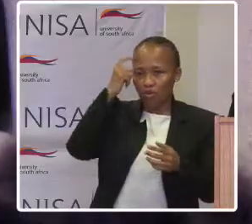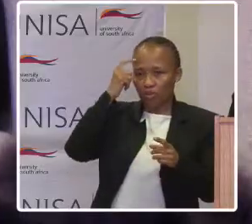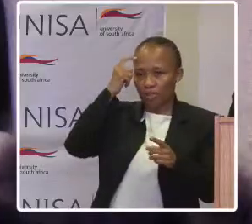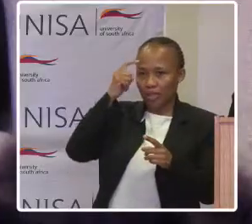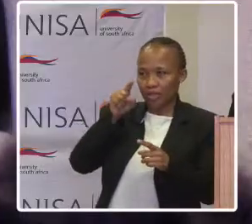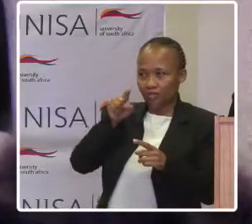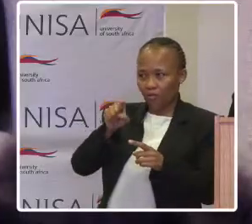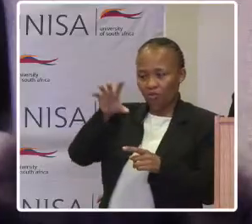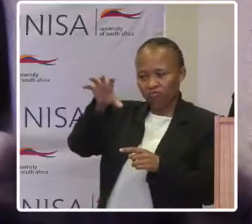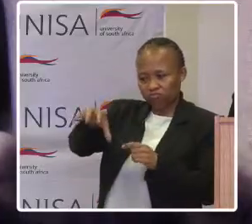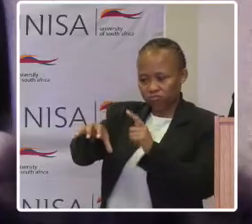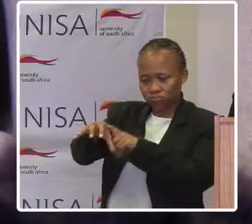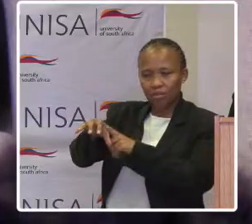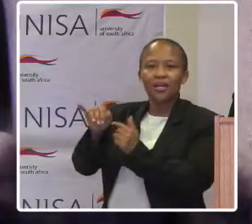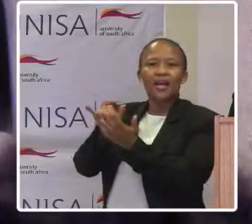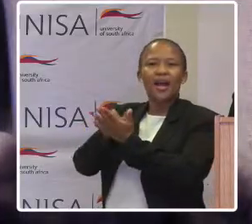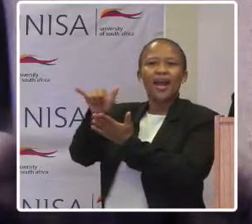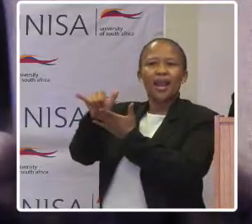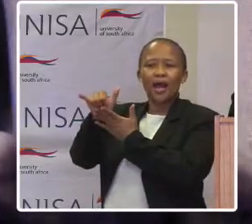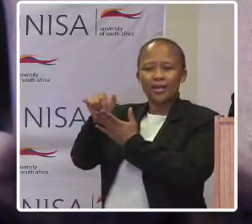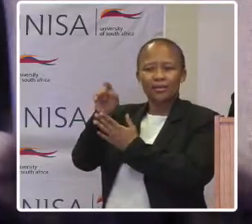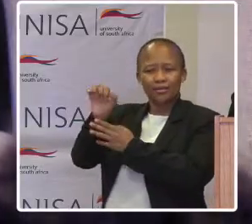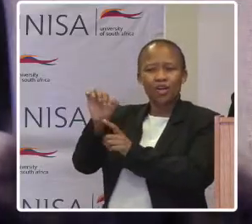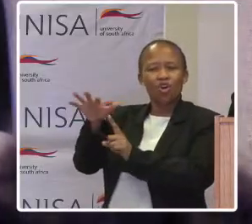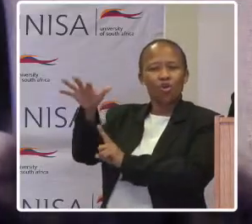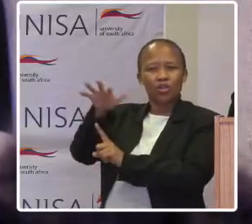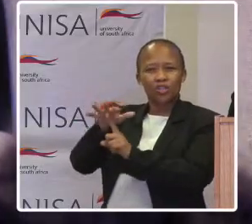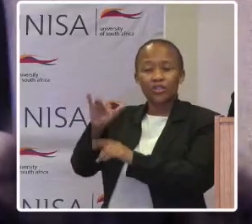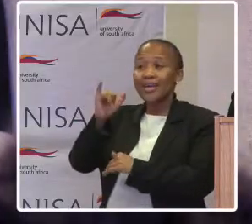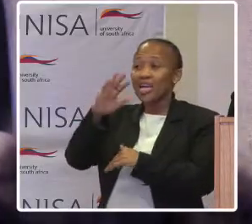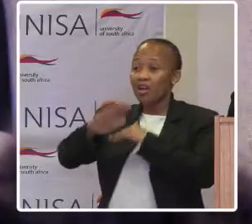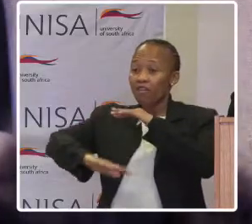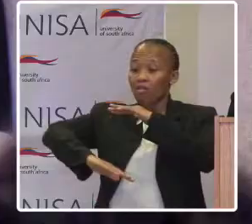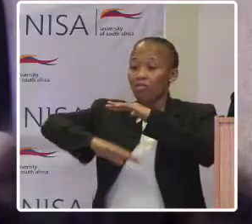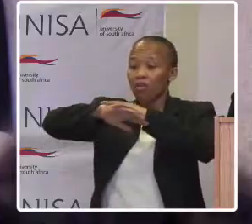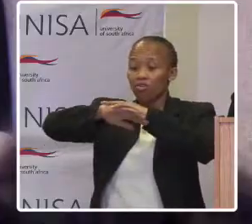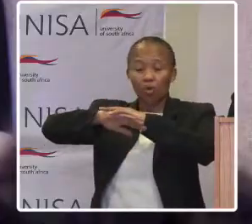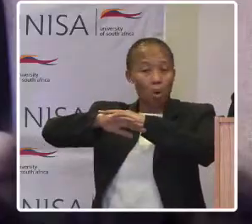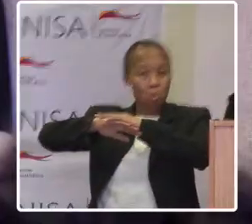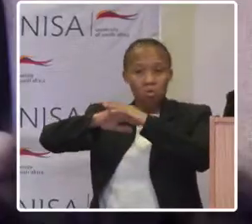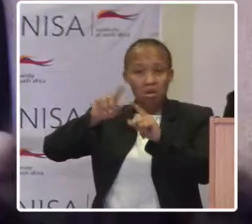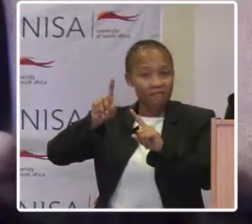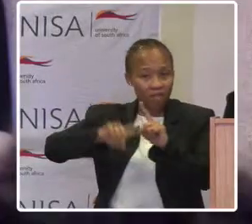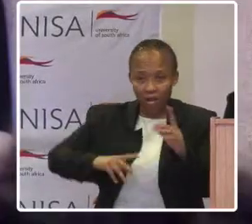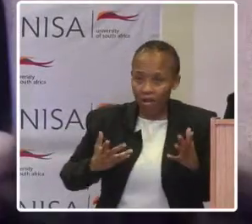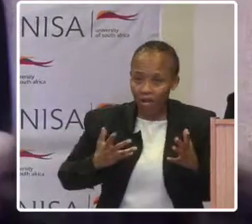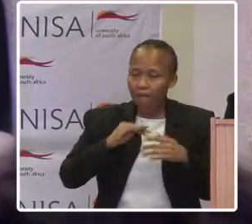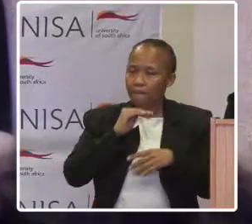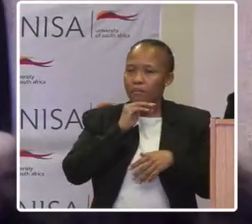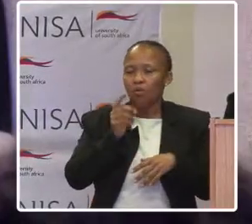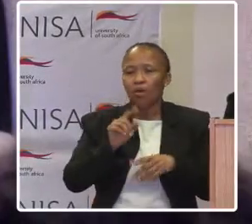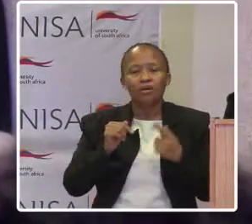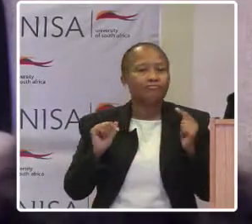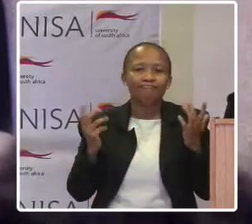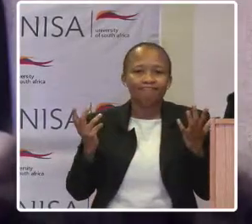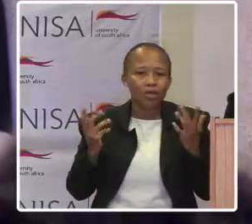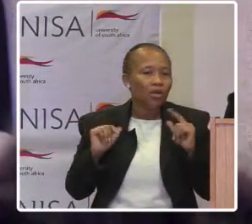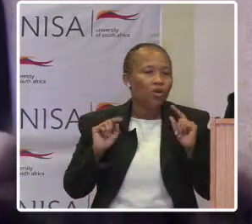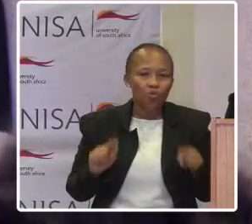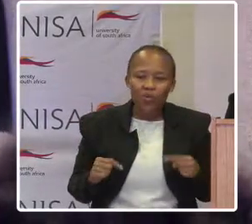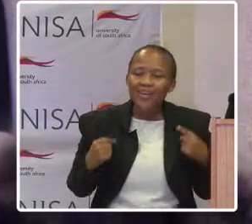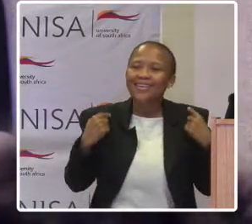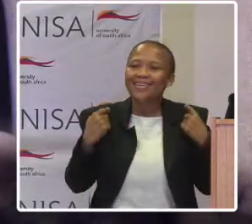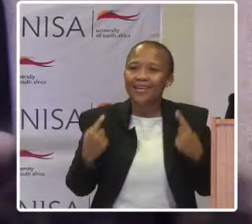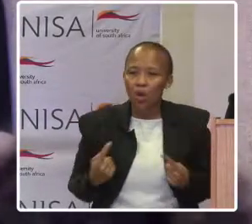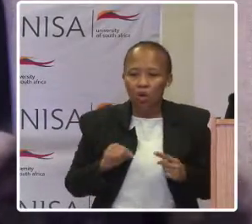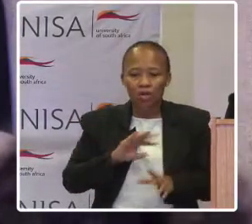of the Yamoussoukro decision. Failure to meet that threshold means that you are not able to partake then